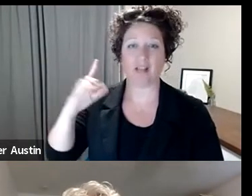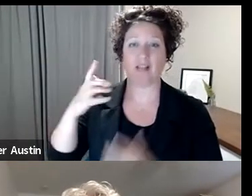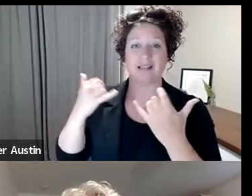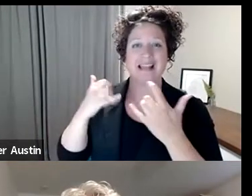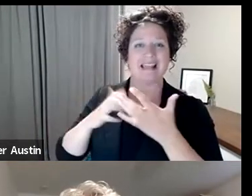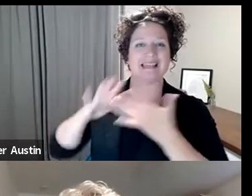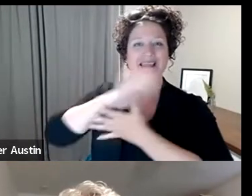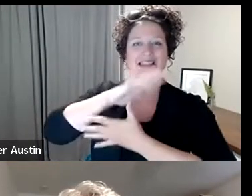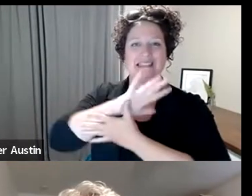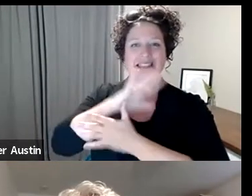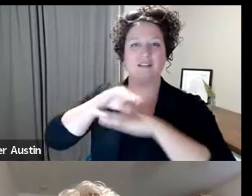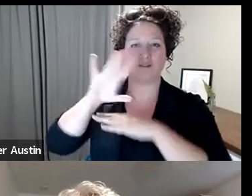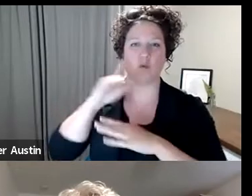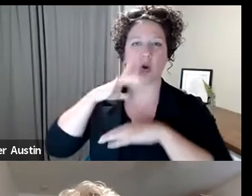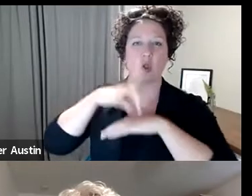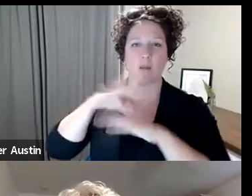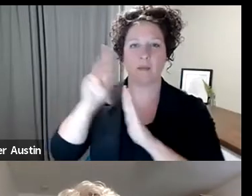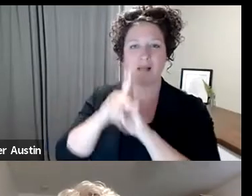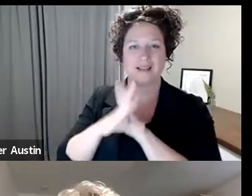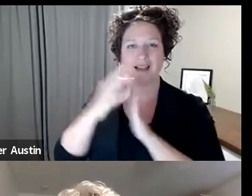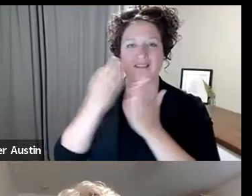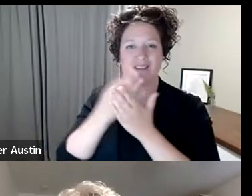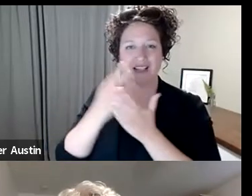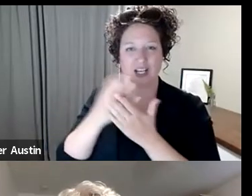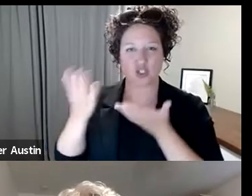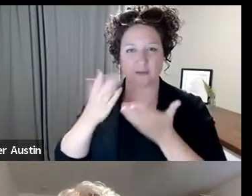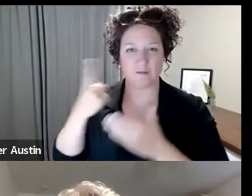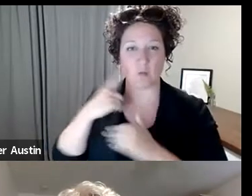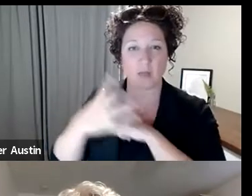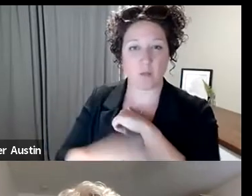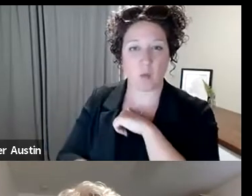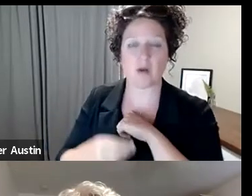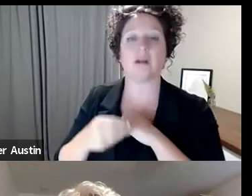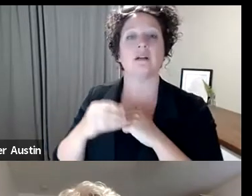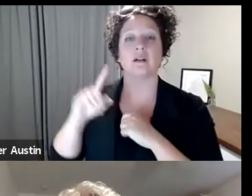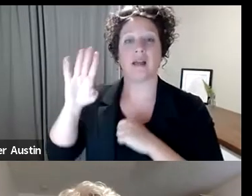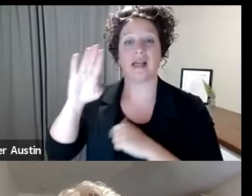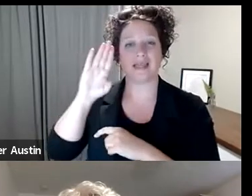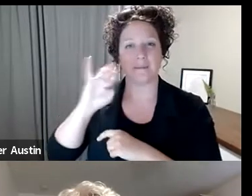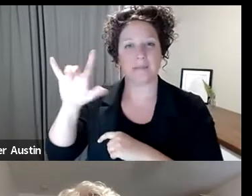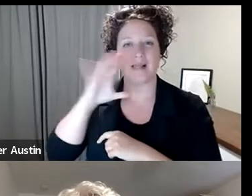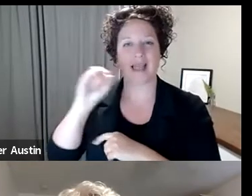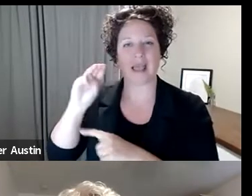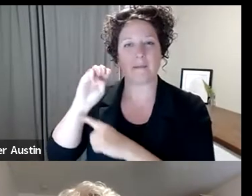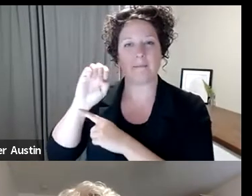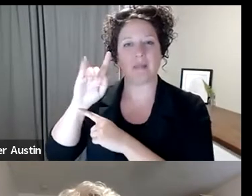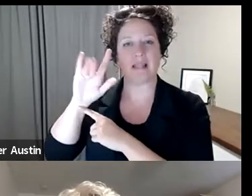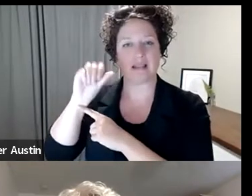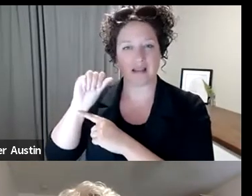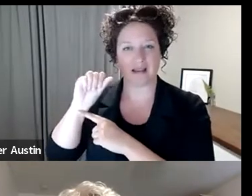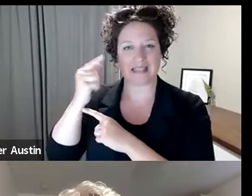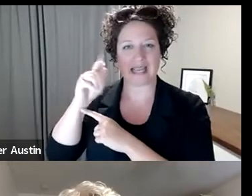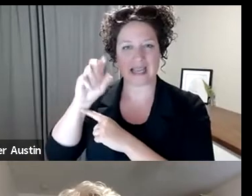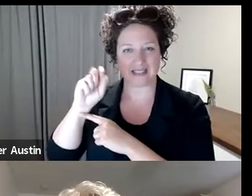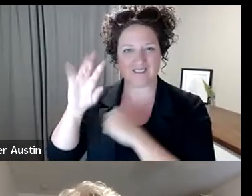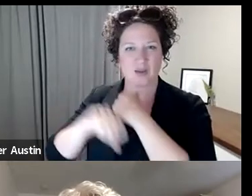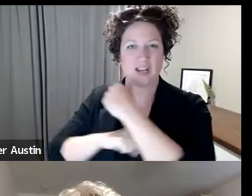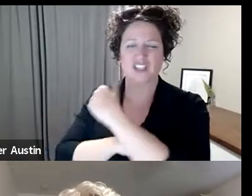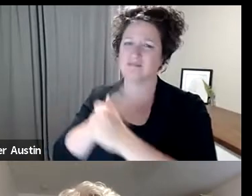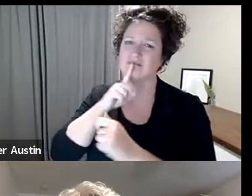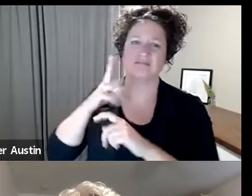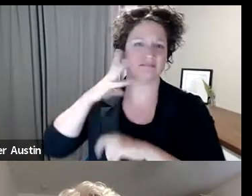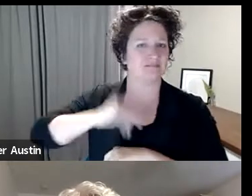for Global Policy and Financial Services for the Poor at the Bill and Melinda Gates Foundation. She is a highly